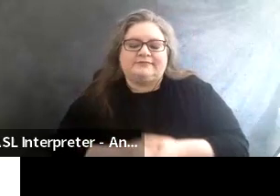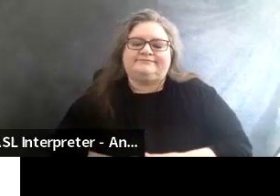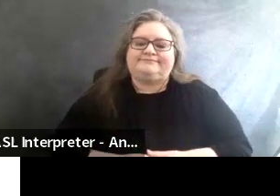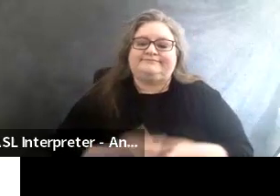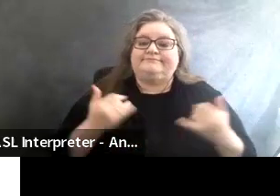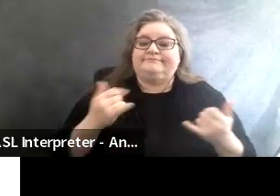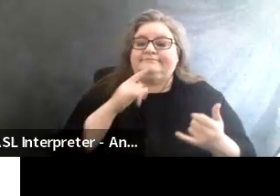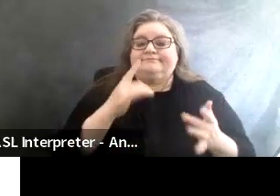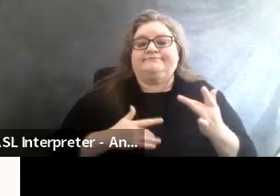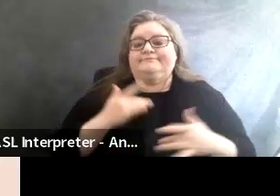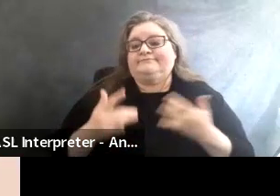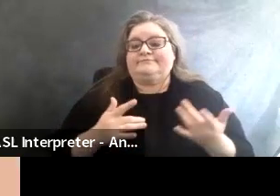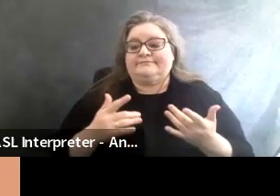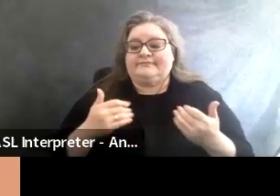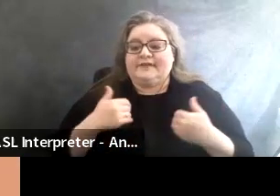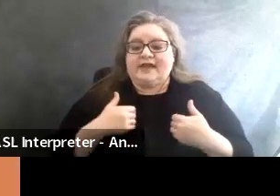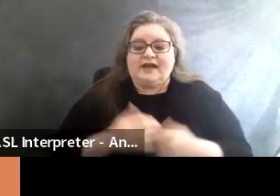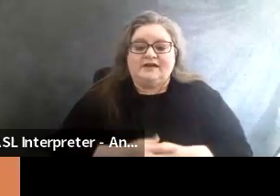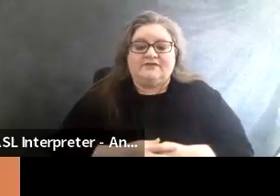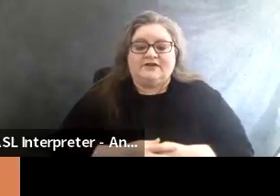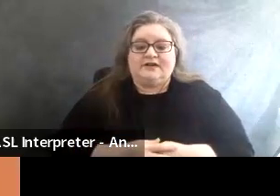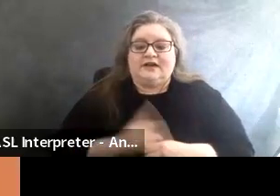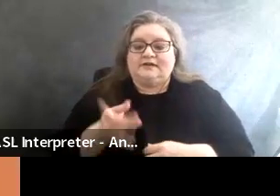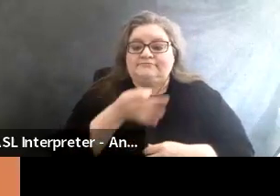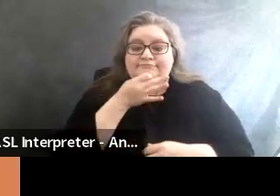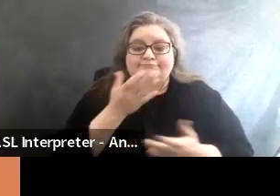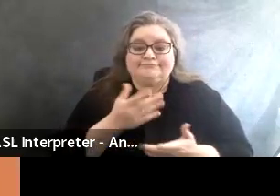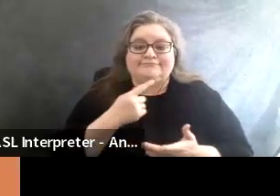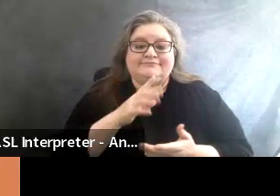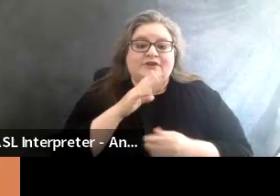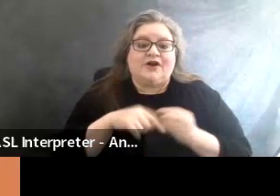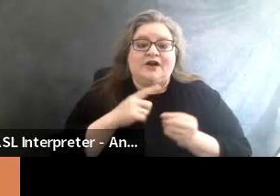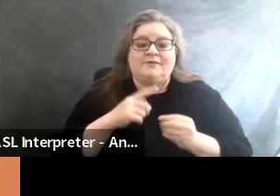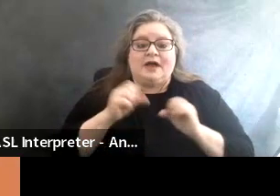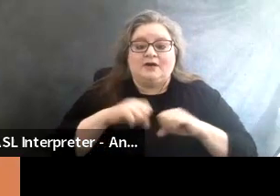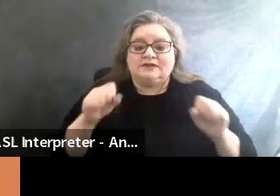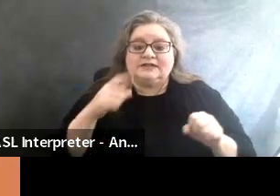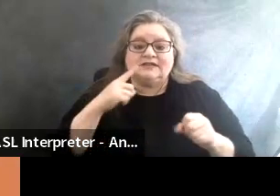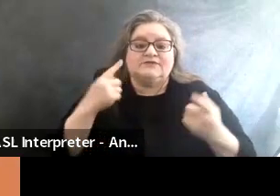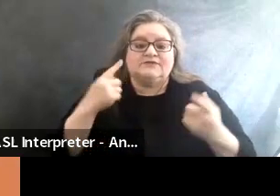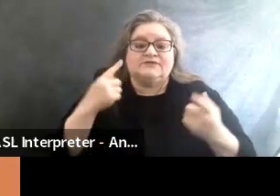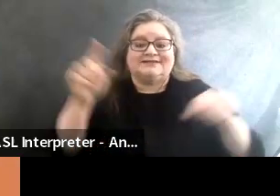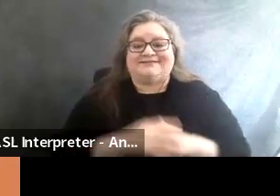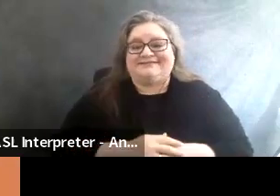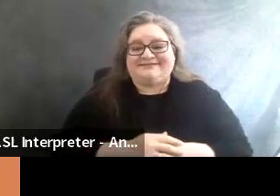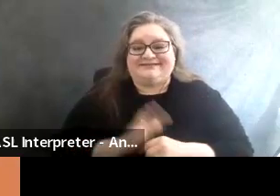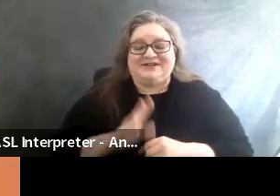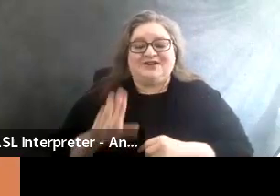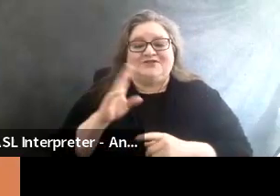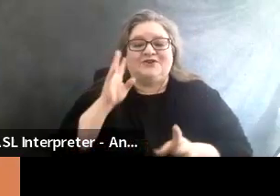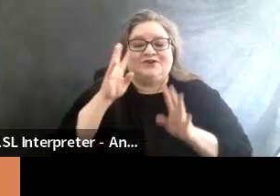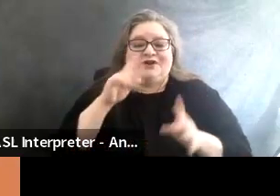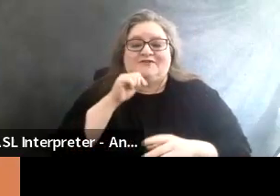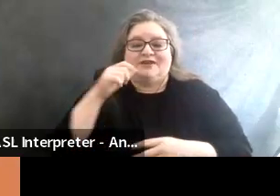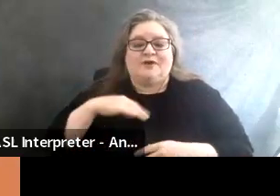today to have an expert that's here to talk to us about systems for success for your creative nonprofit.